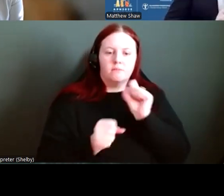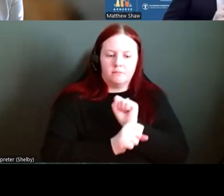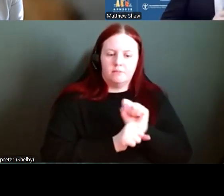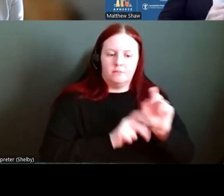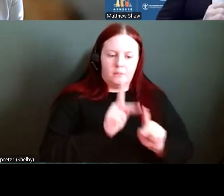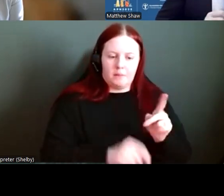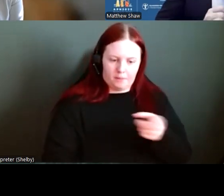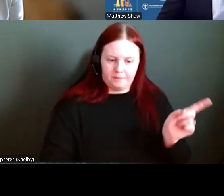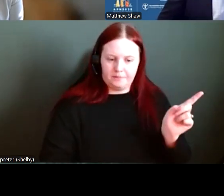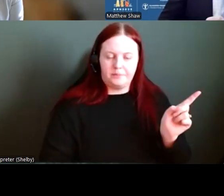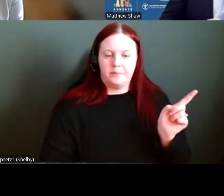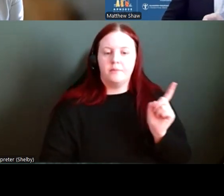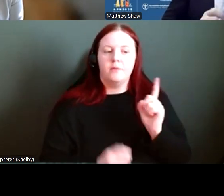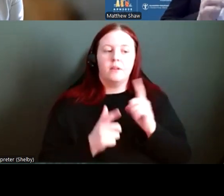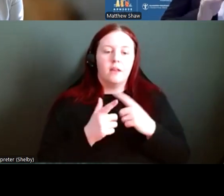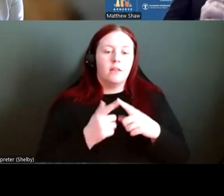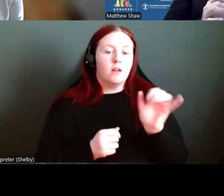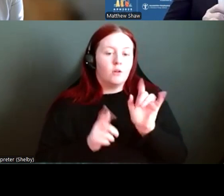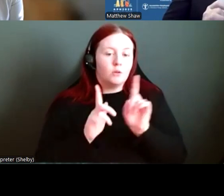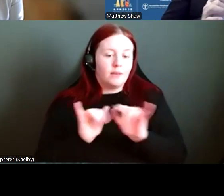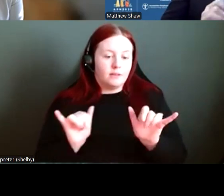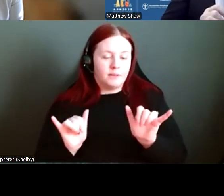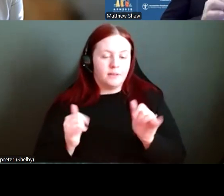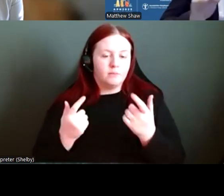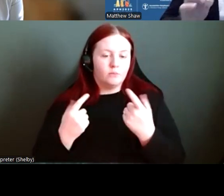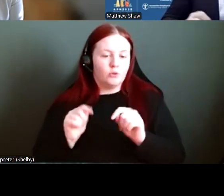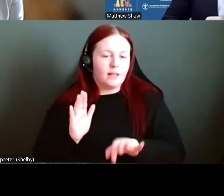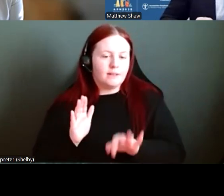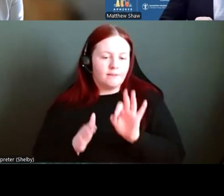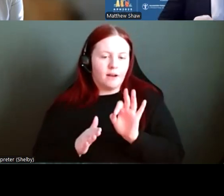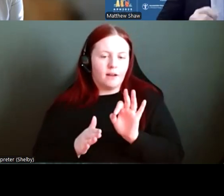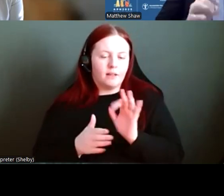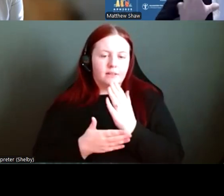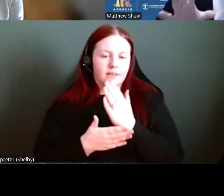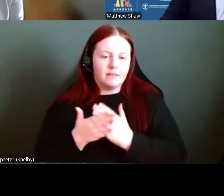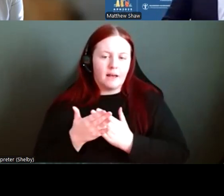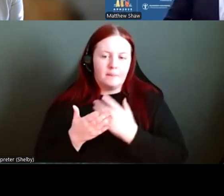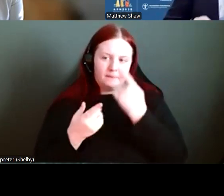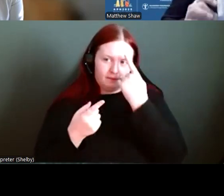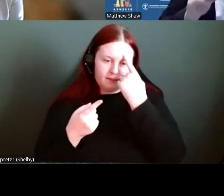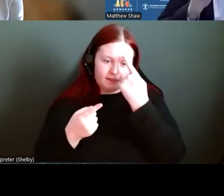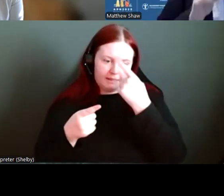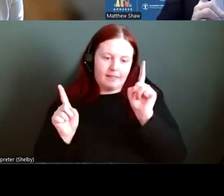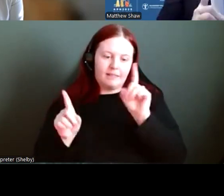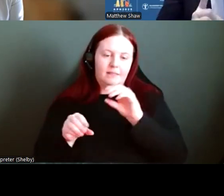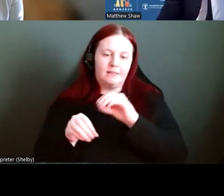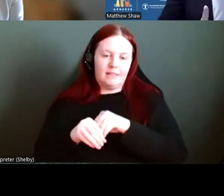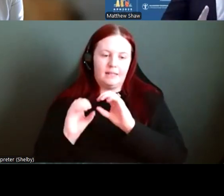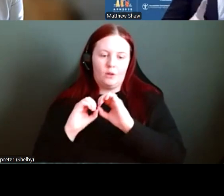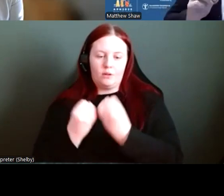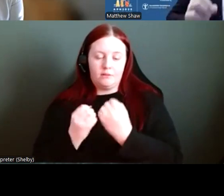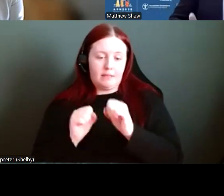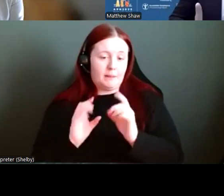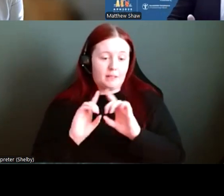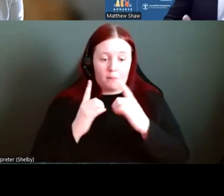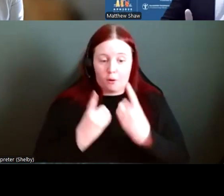then also try to find what are some of the wins around the organization. It can be a department, it can be one person, it